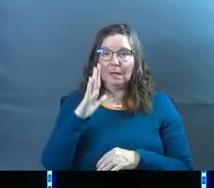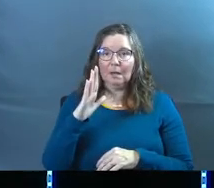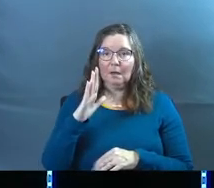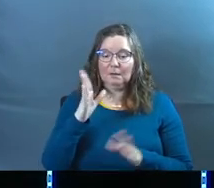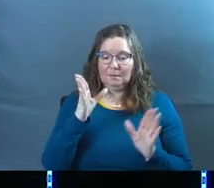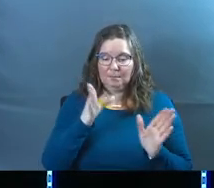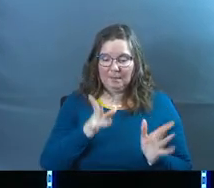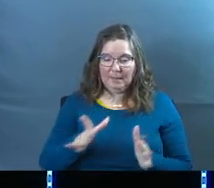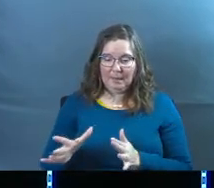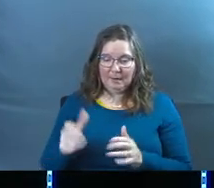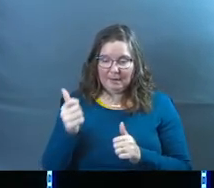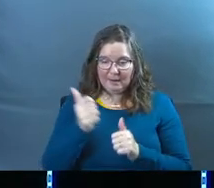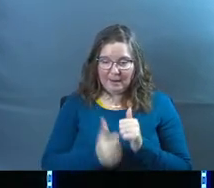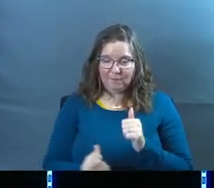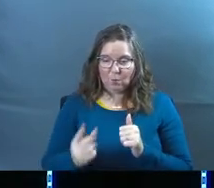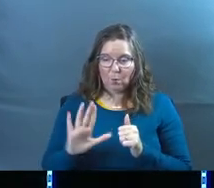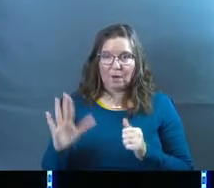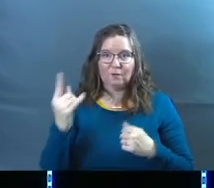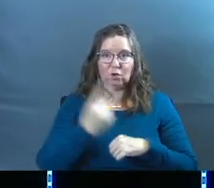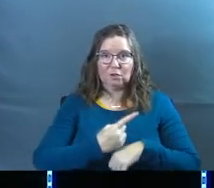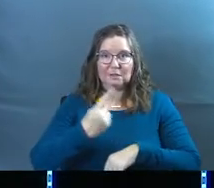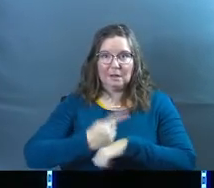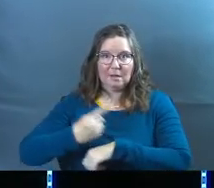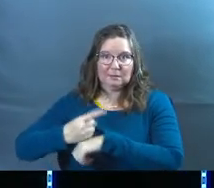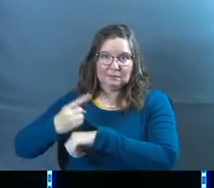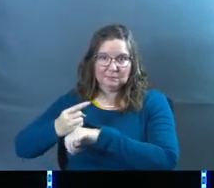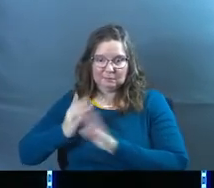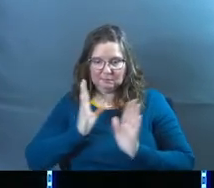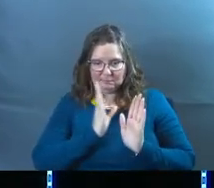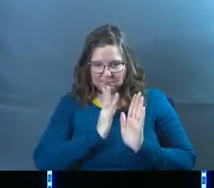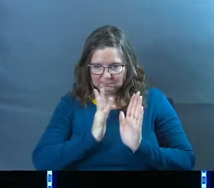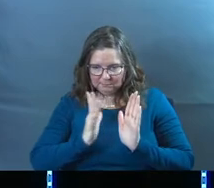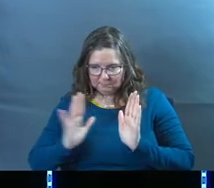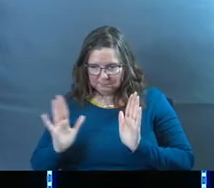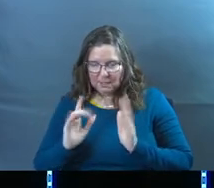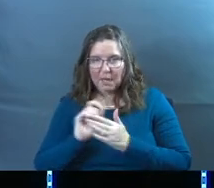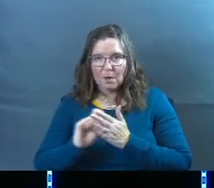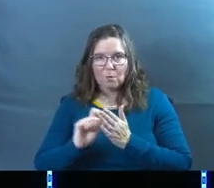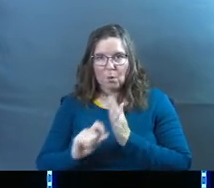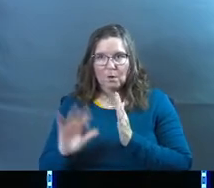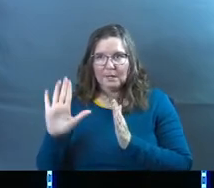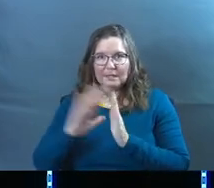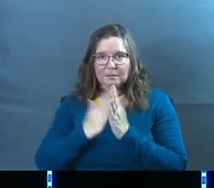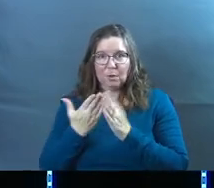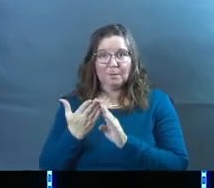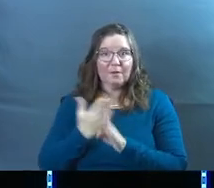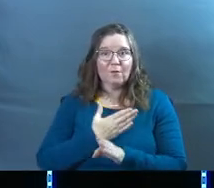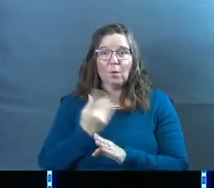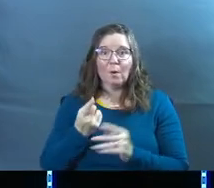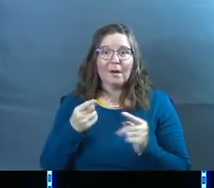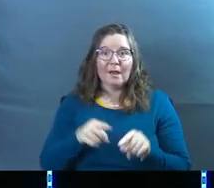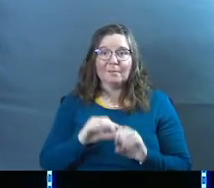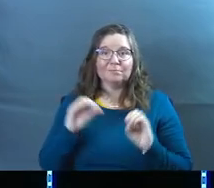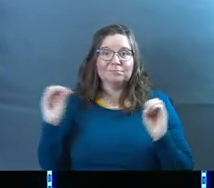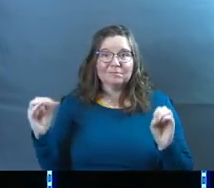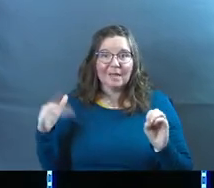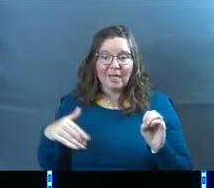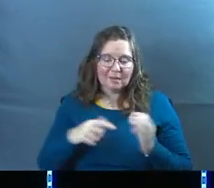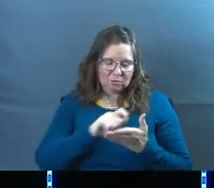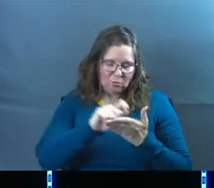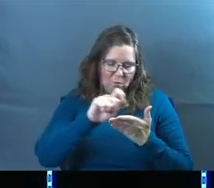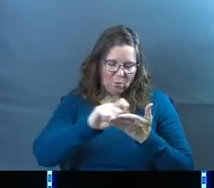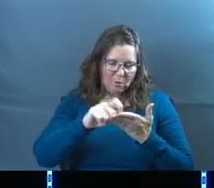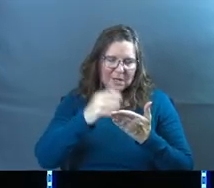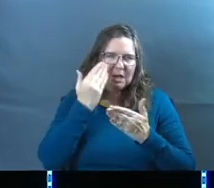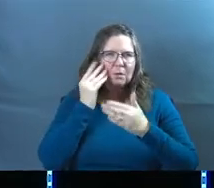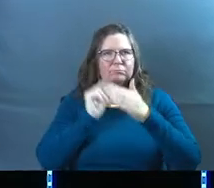planned every single one of your days, it says in the book of Psalms, and wrote them down in his book before one of them came to be. Every